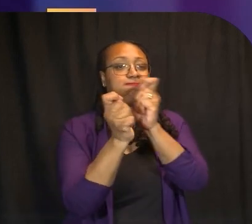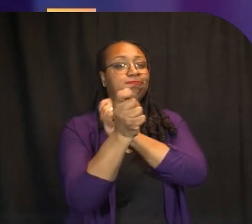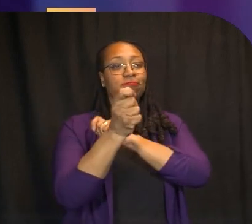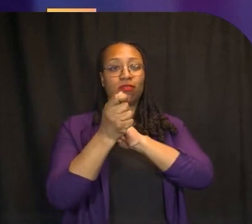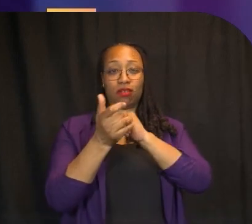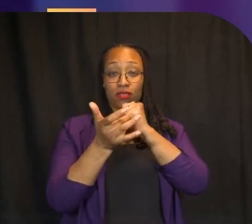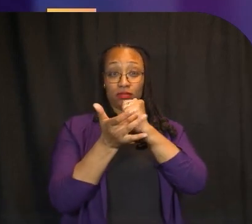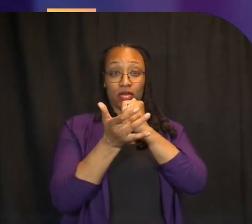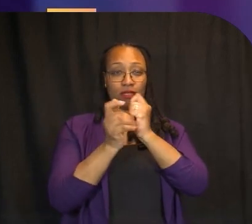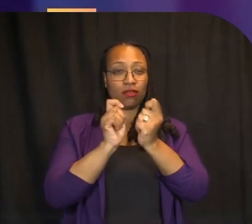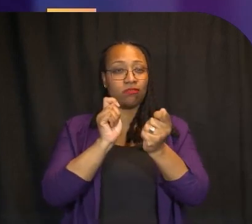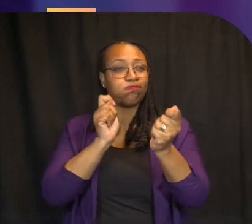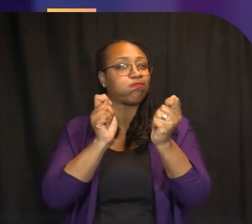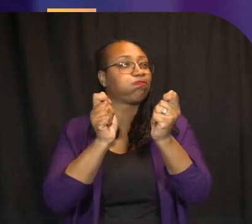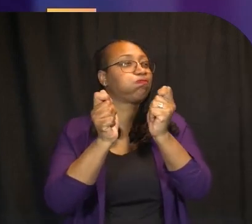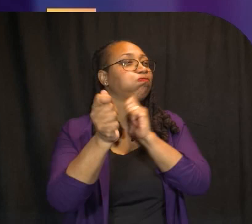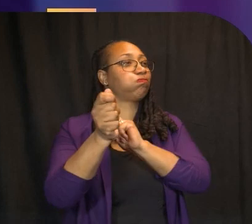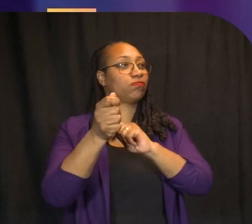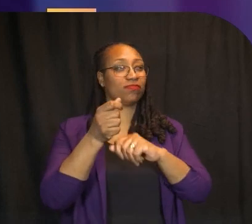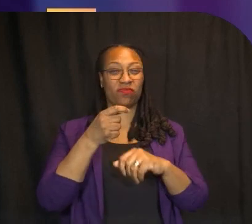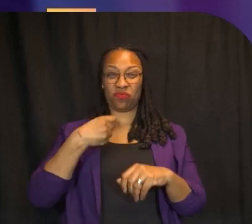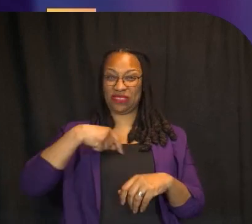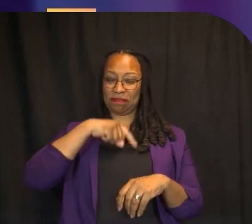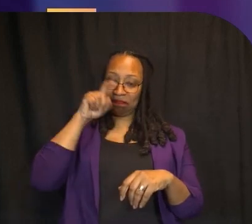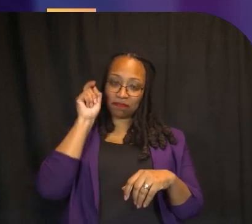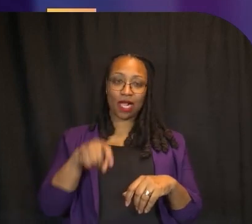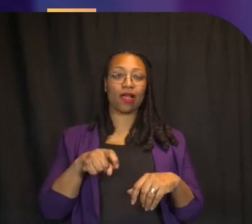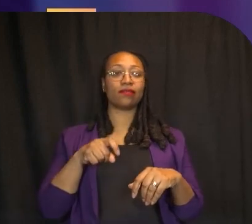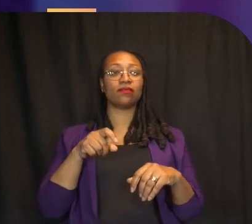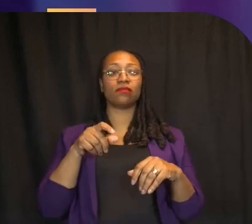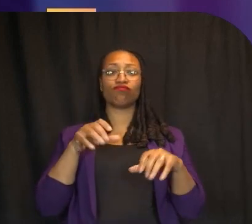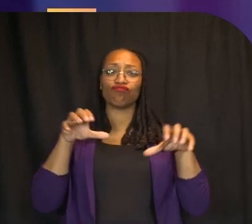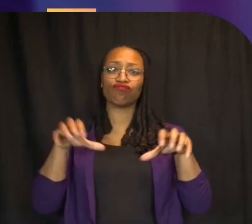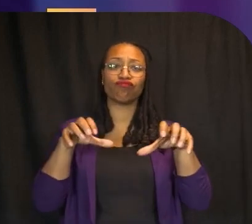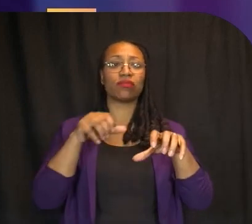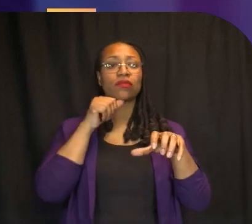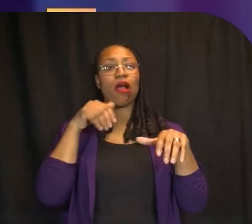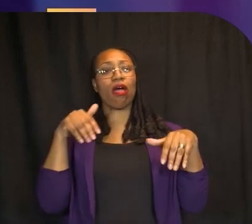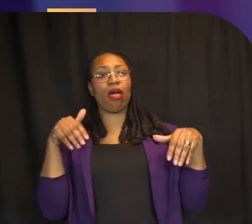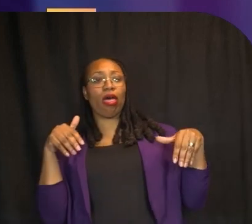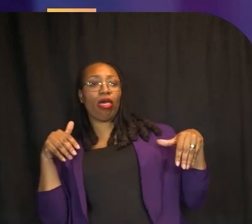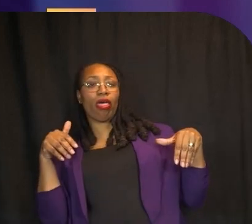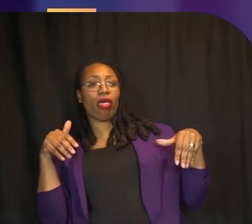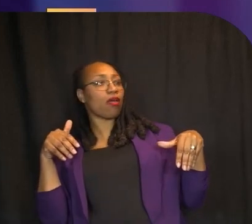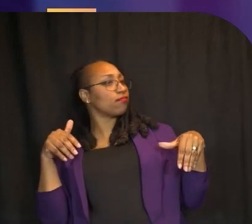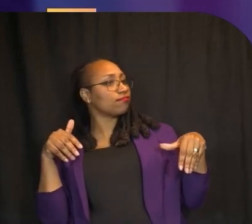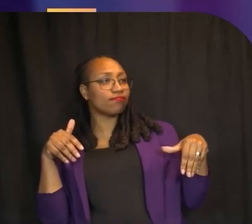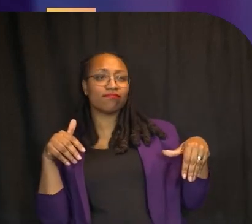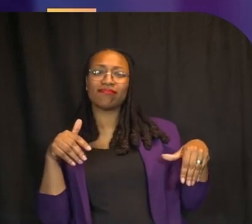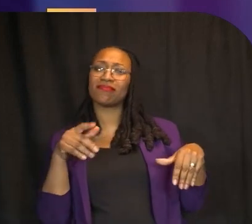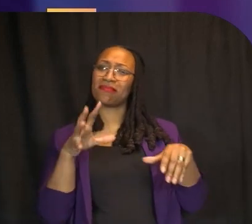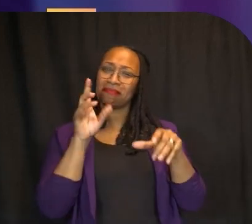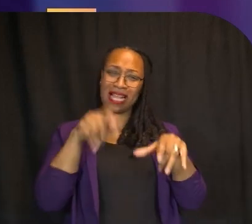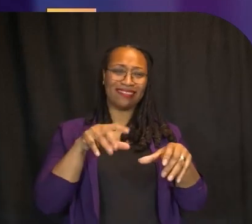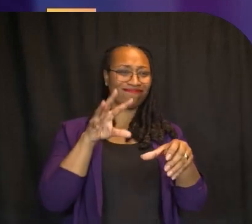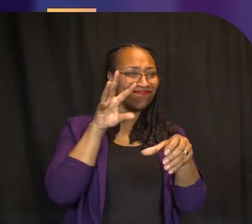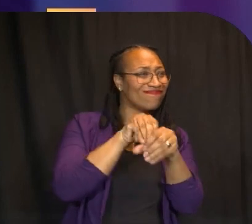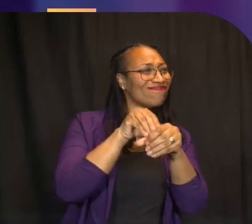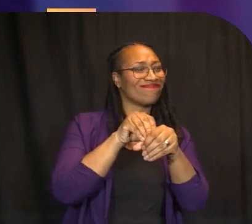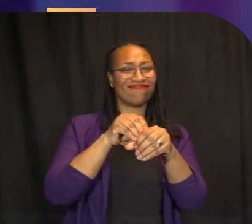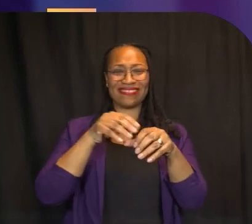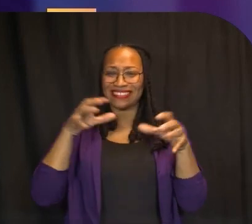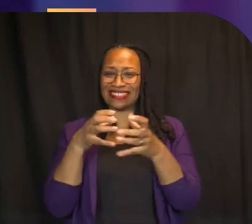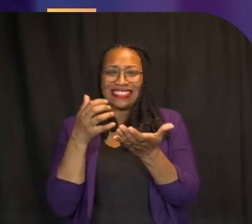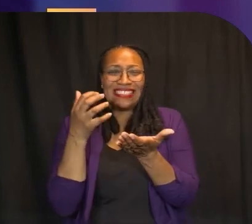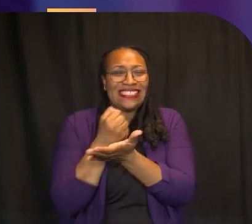to create a more inclusive society by providing greater autonomy and economic opportunity, it can inadvertently